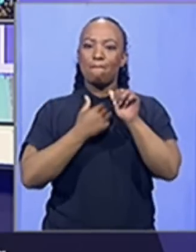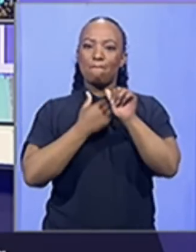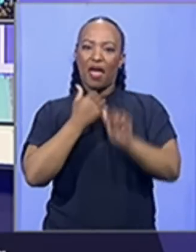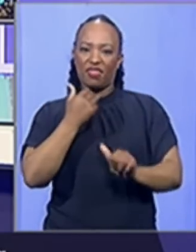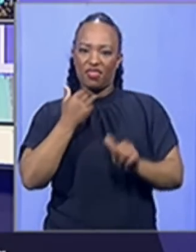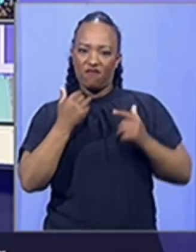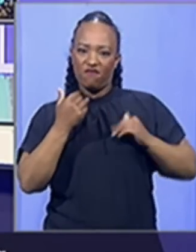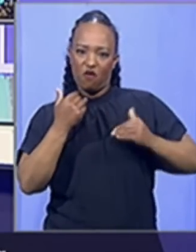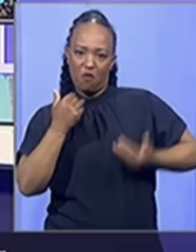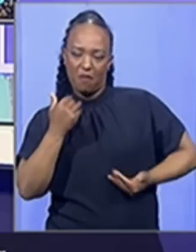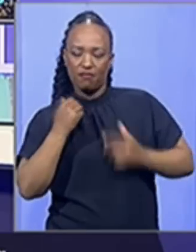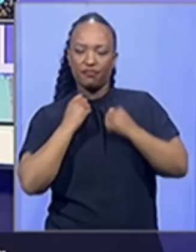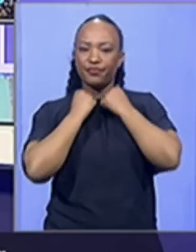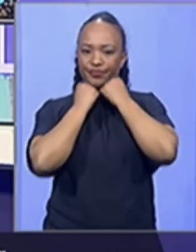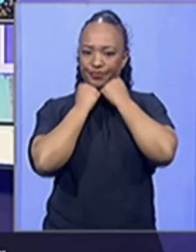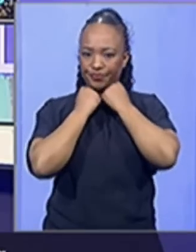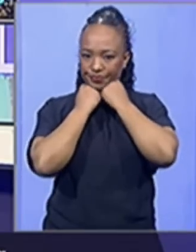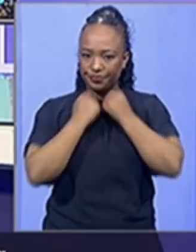basadi ya Phatwe.